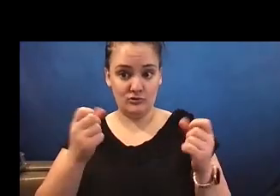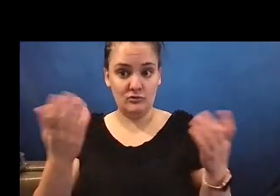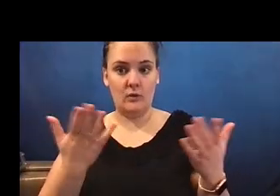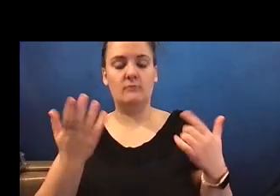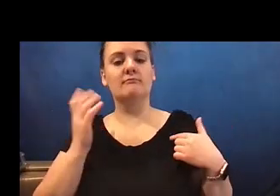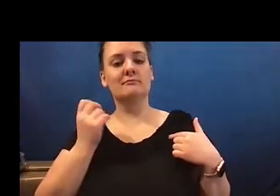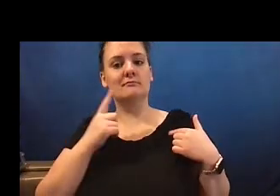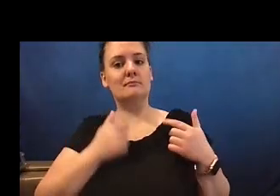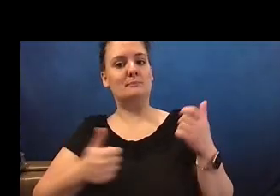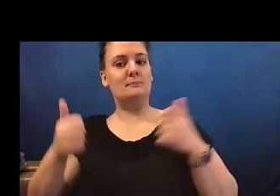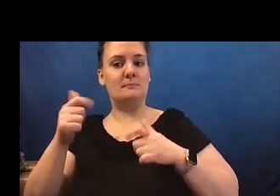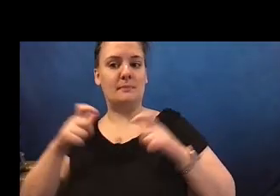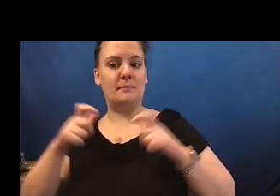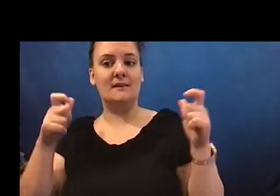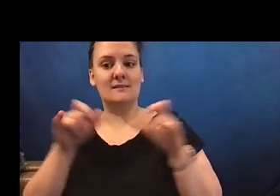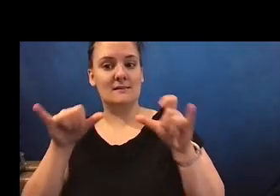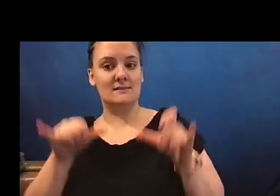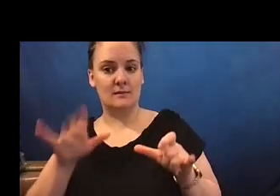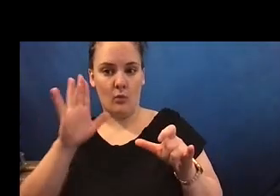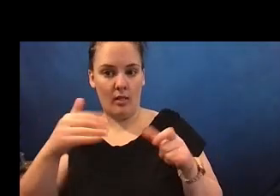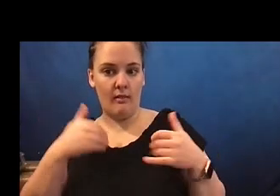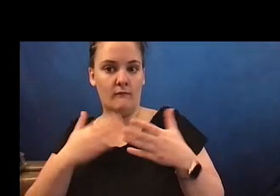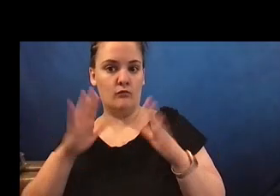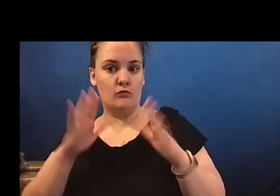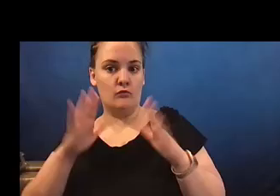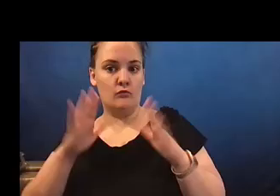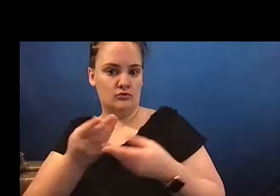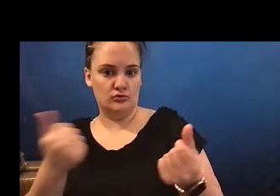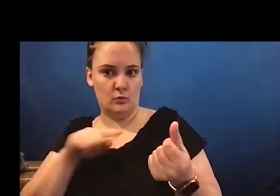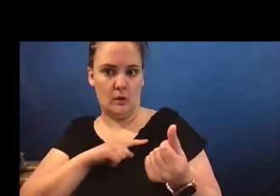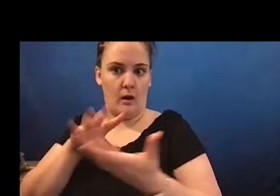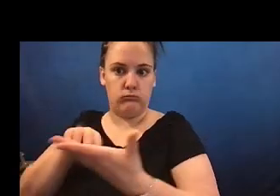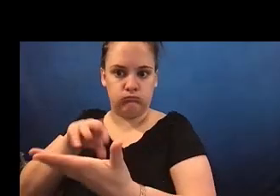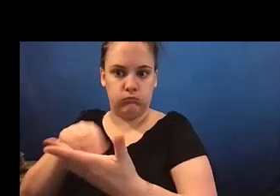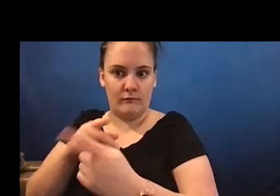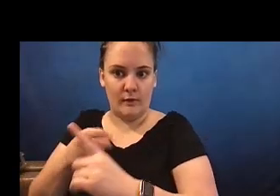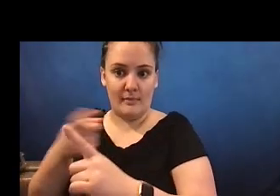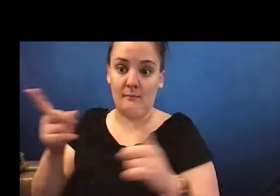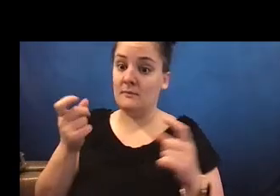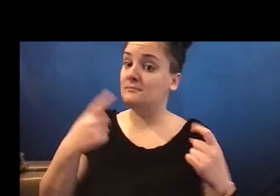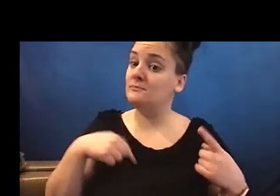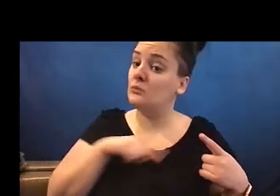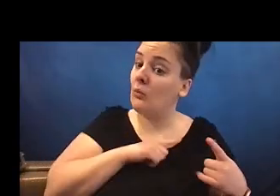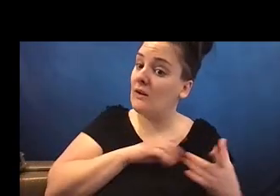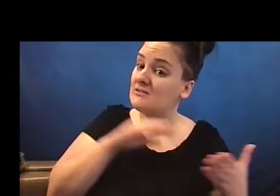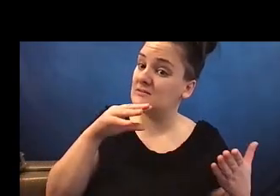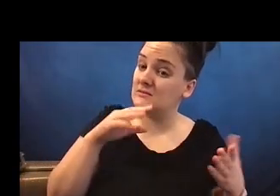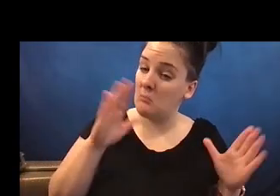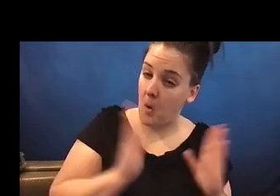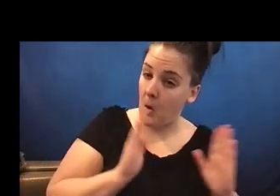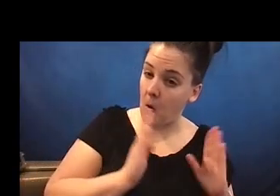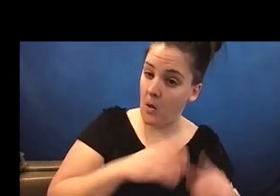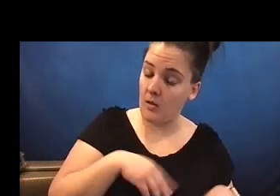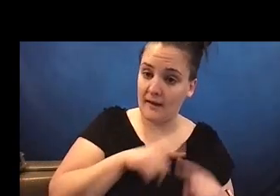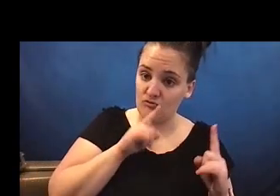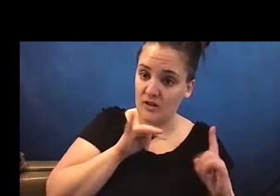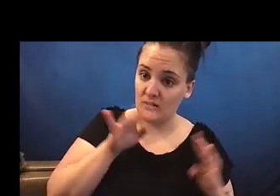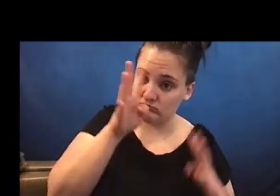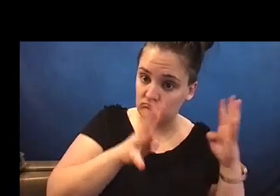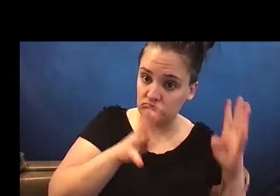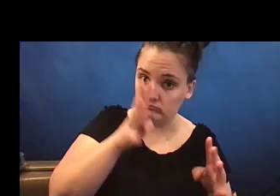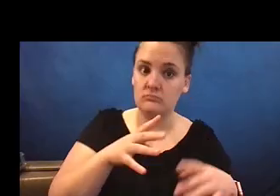small to be able to do that. And so, in some ways, can we make sure we're safe, but also be careful that we're not